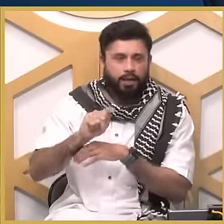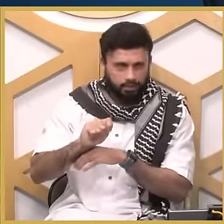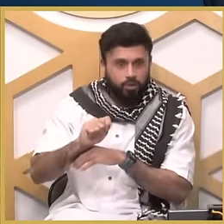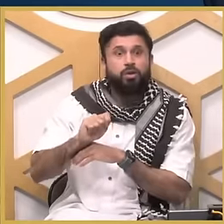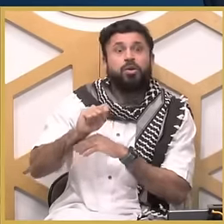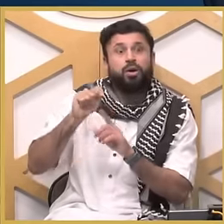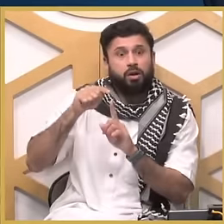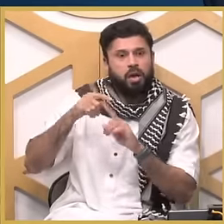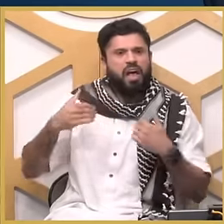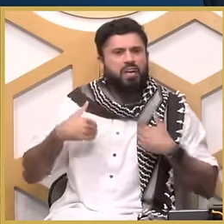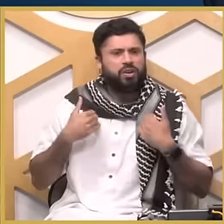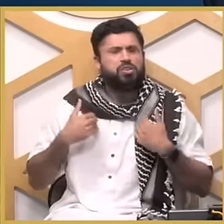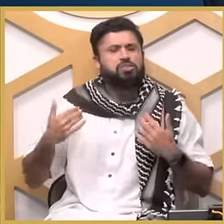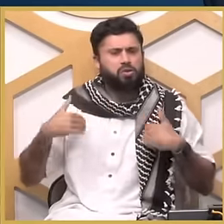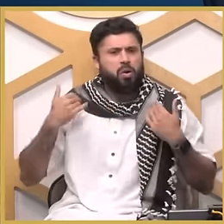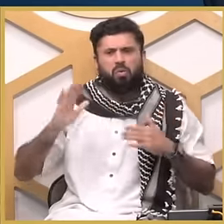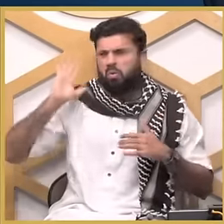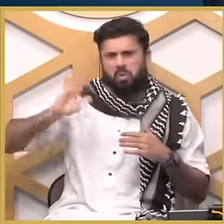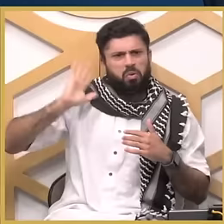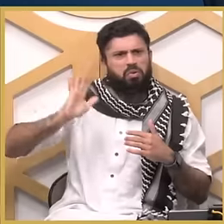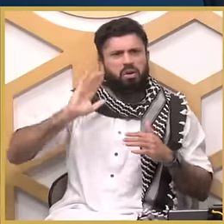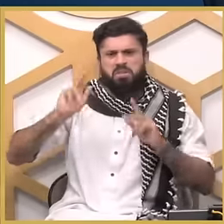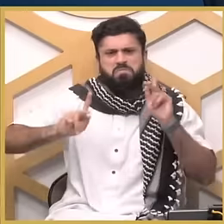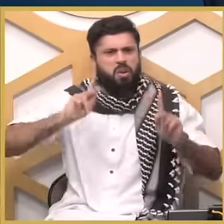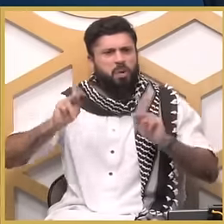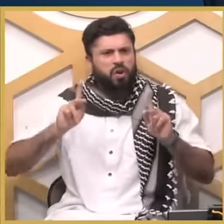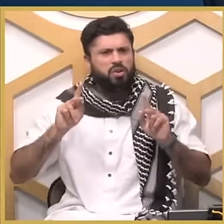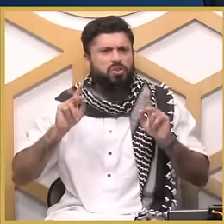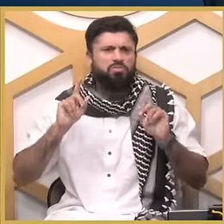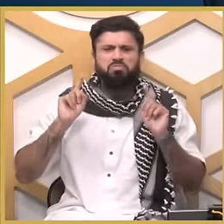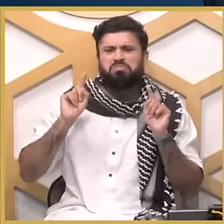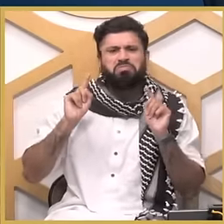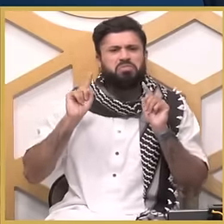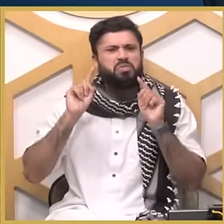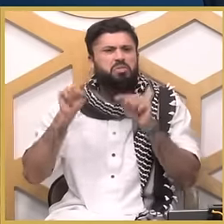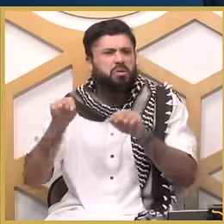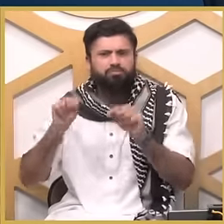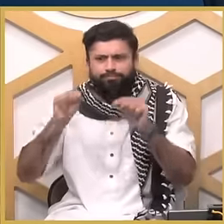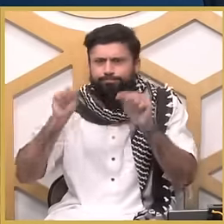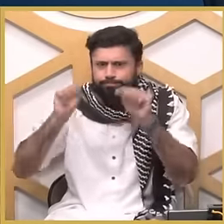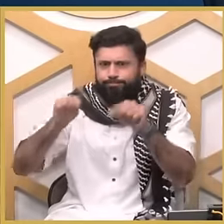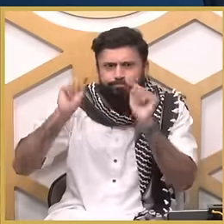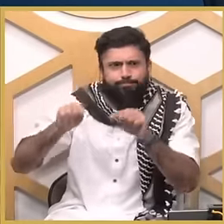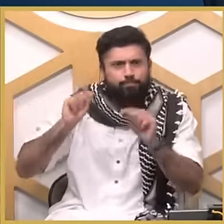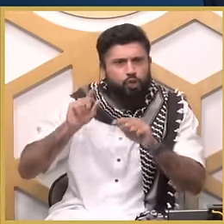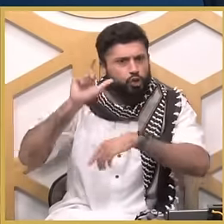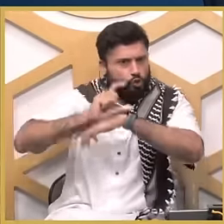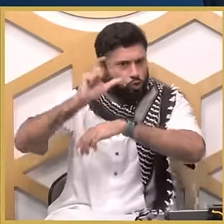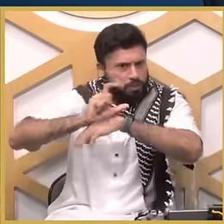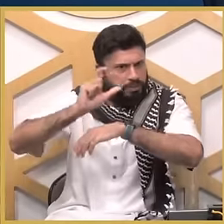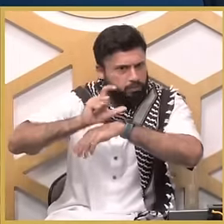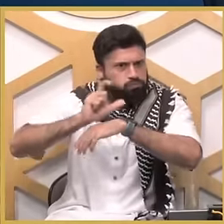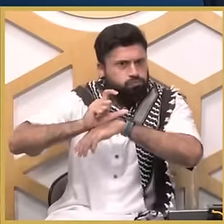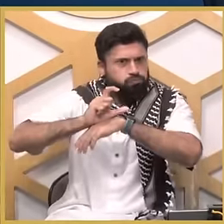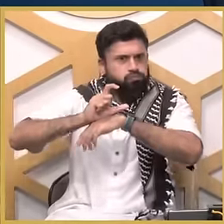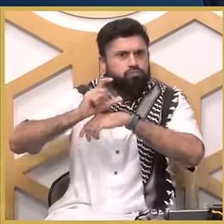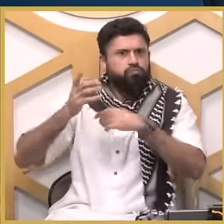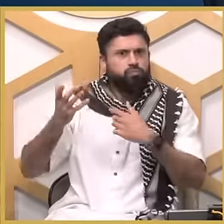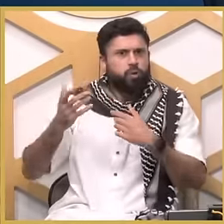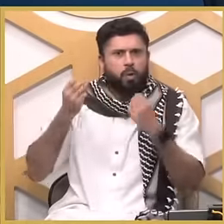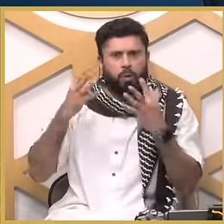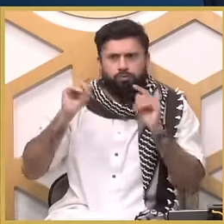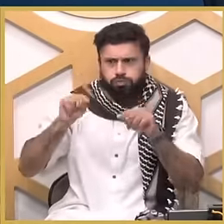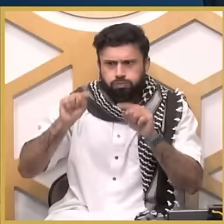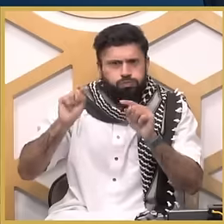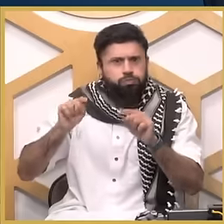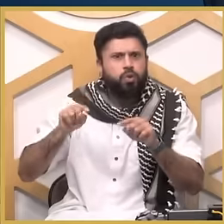But obviously a lot of people, they come excited about the path, but then when they start walking through that path, it's very actually difficult and hard, a lot of requirements, a lot of, you know,